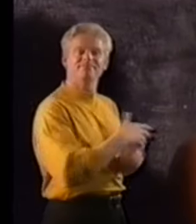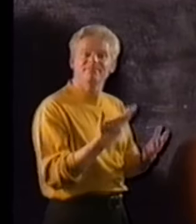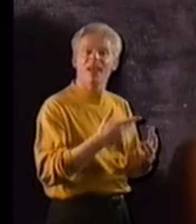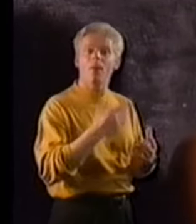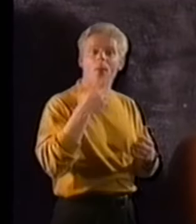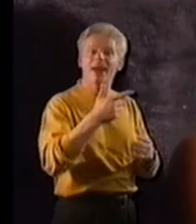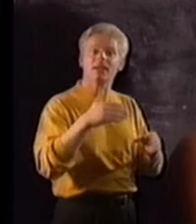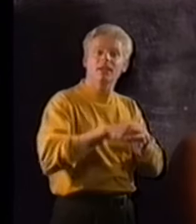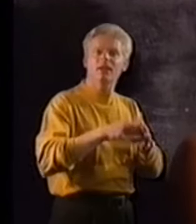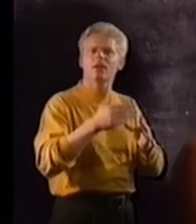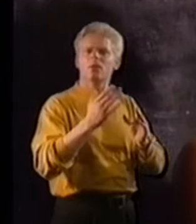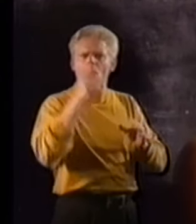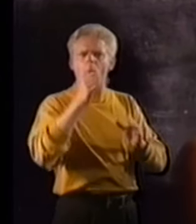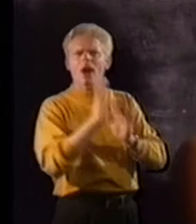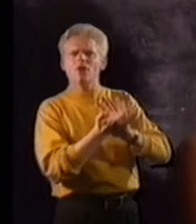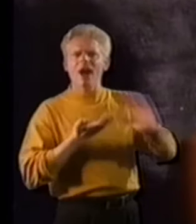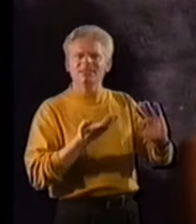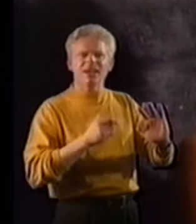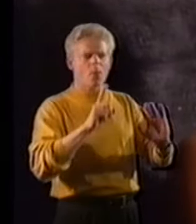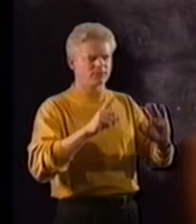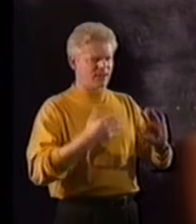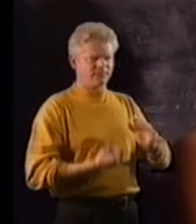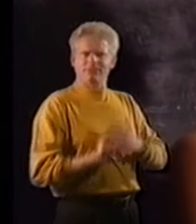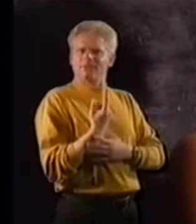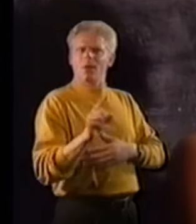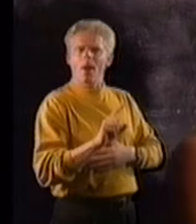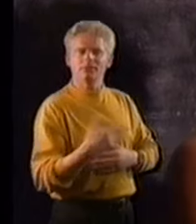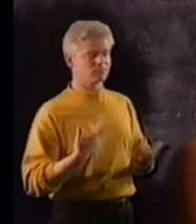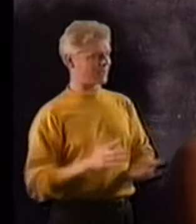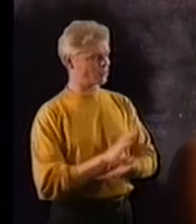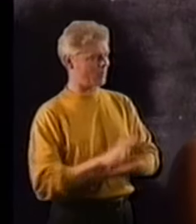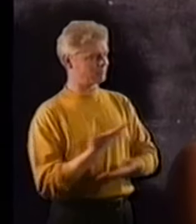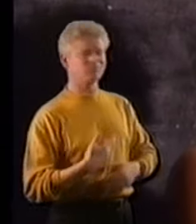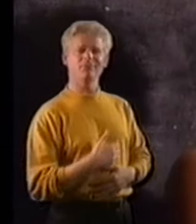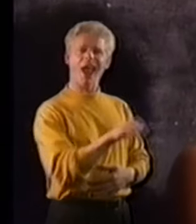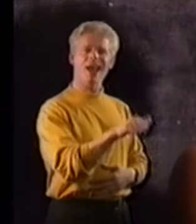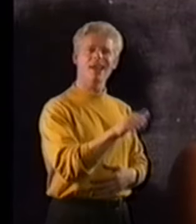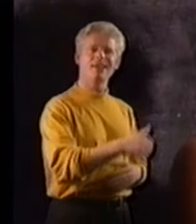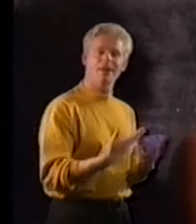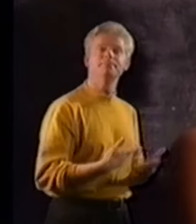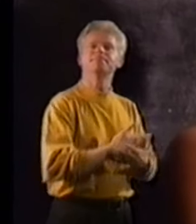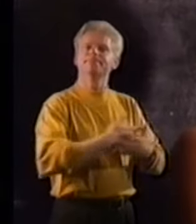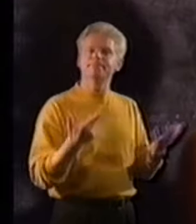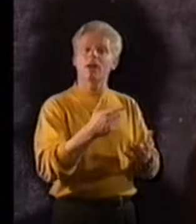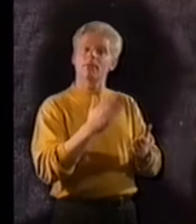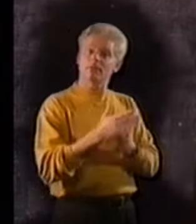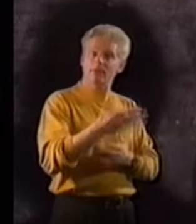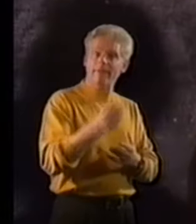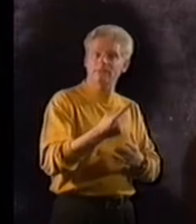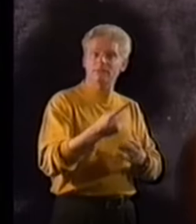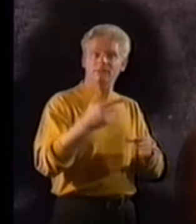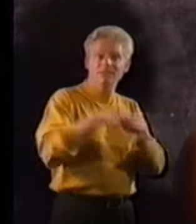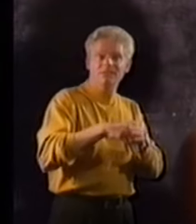you get out of it? Enjoyment. Yeah? Yeah. So you really be bliss out when you're out there